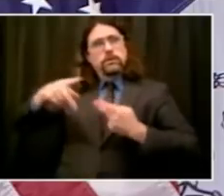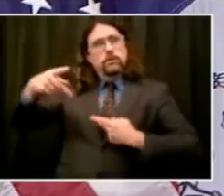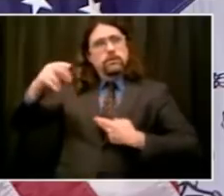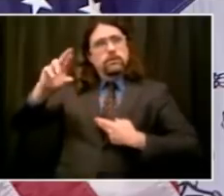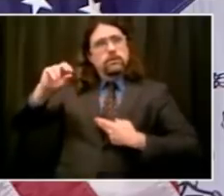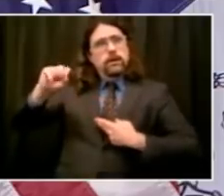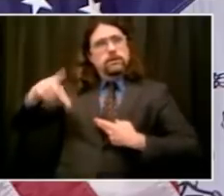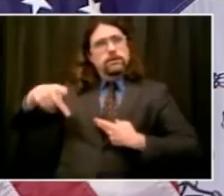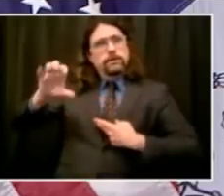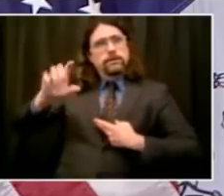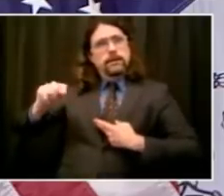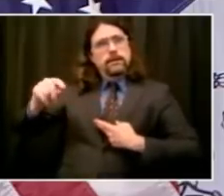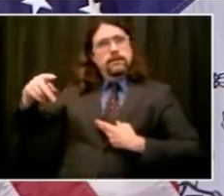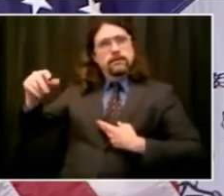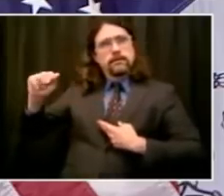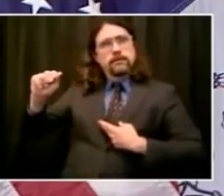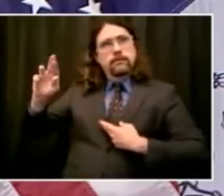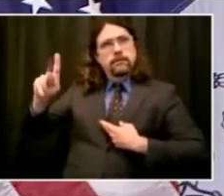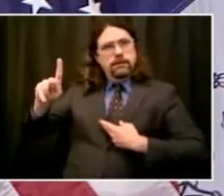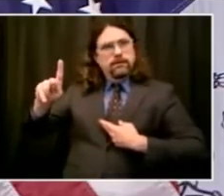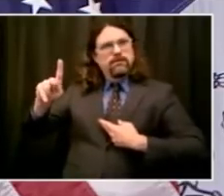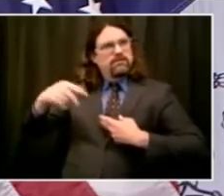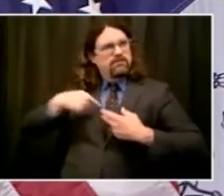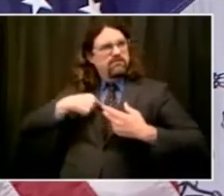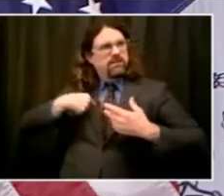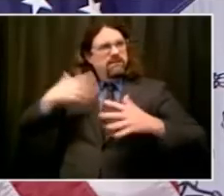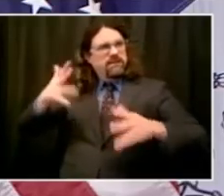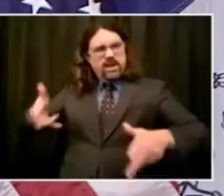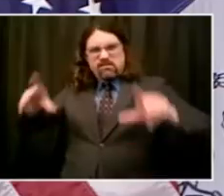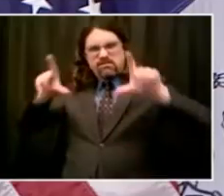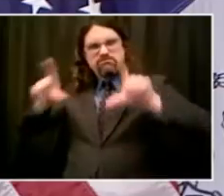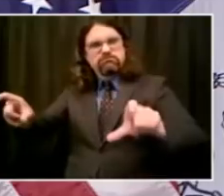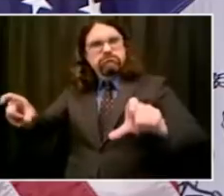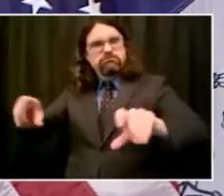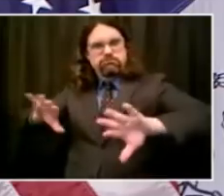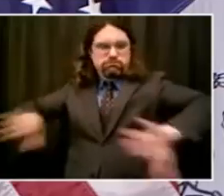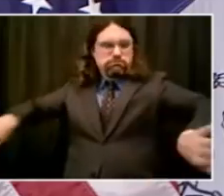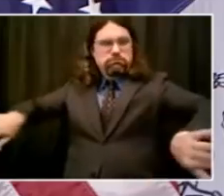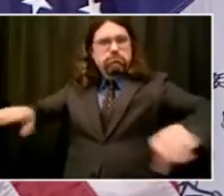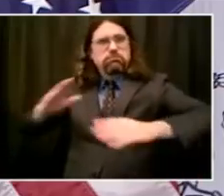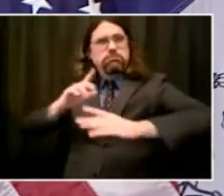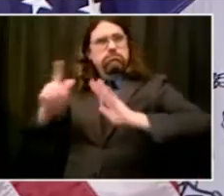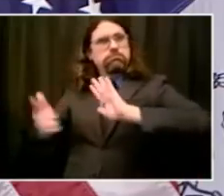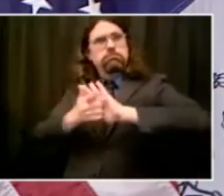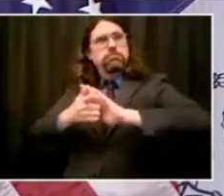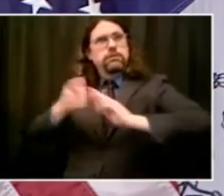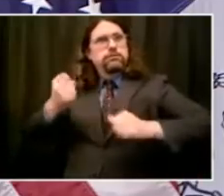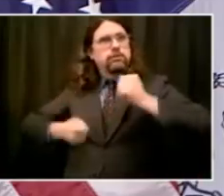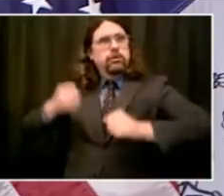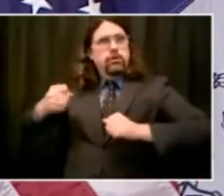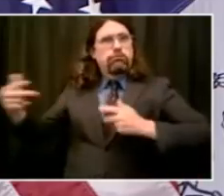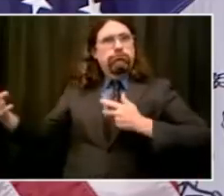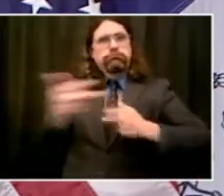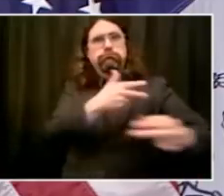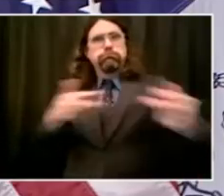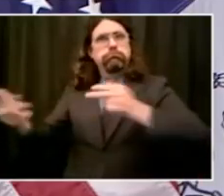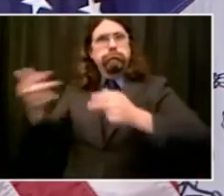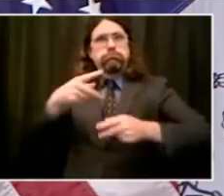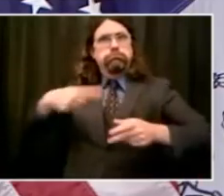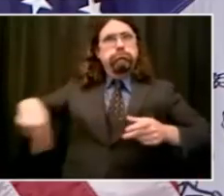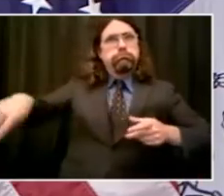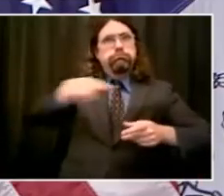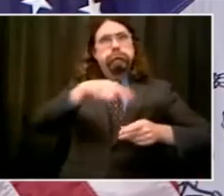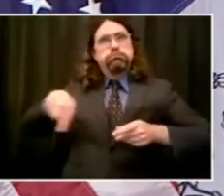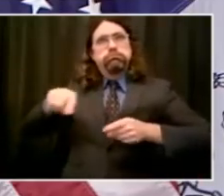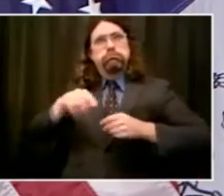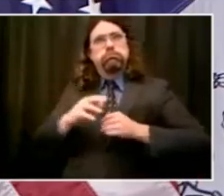crisis situation, and we will keep expanding during this crisis. I'm not ready, of course, I think you know the answer in advance. I'm not